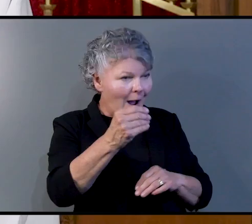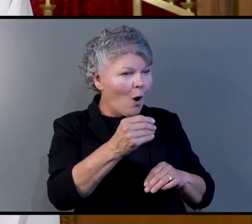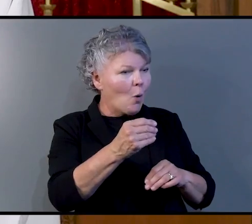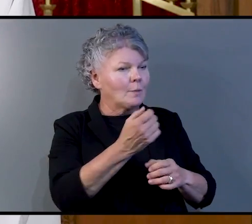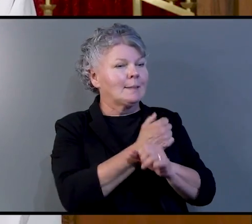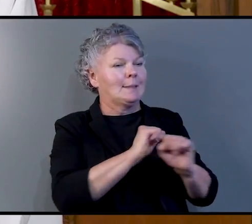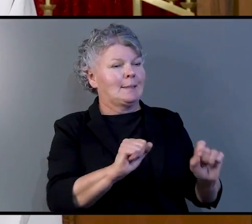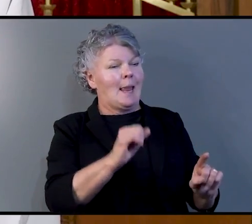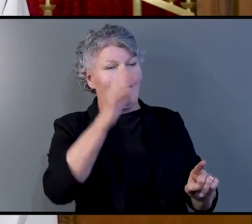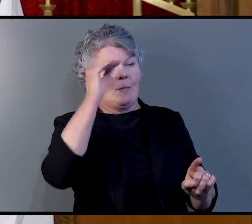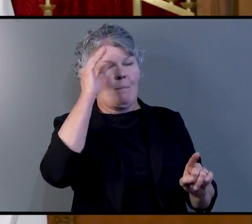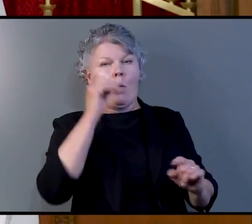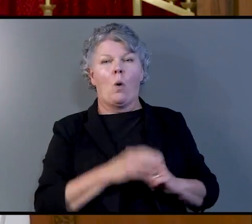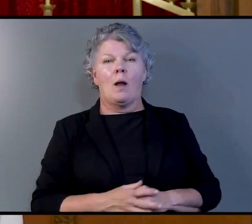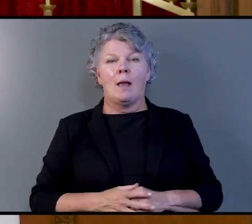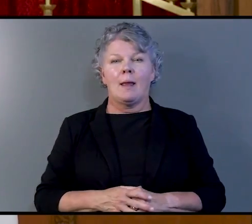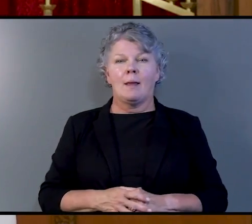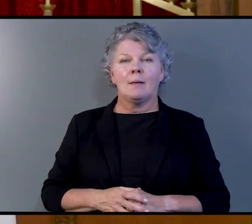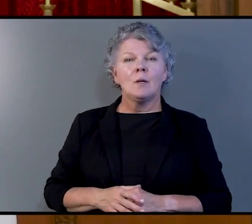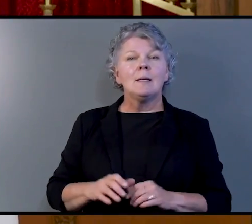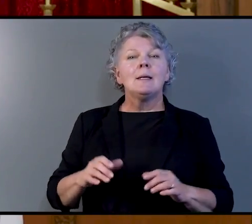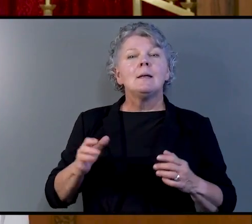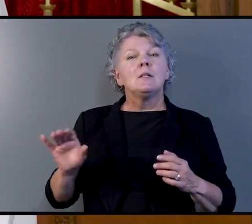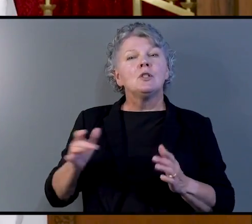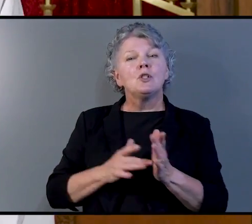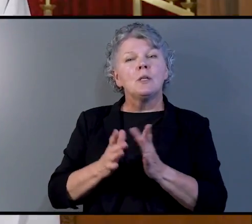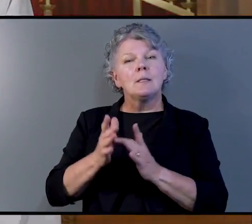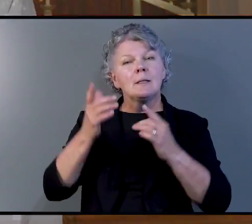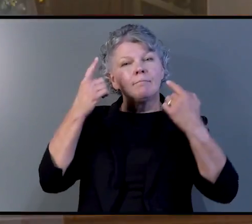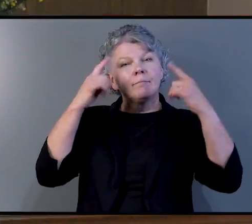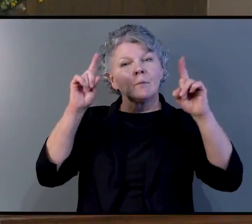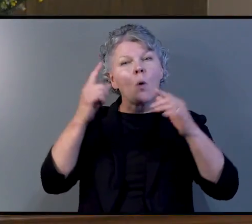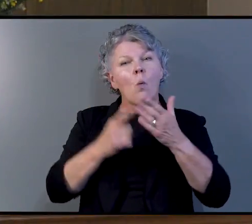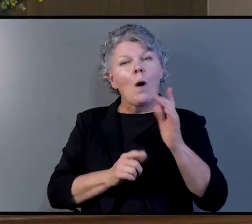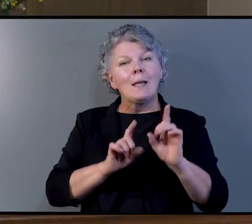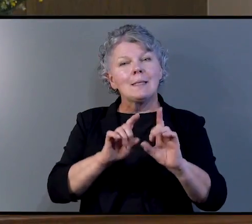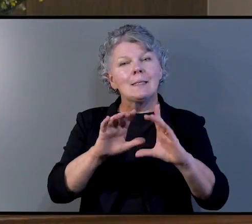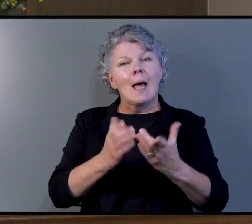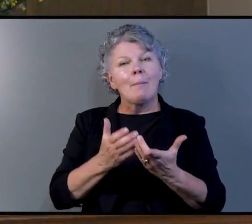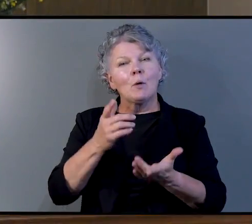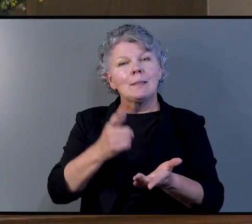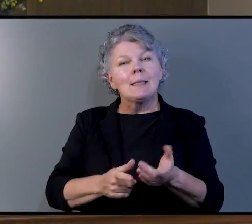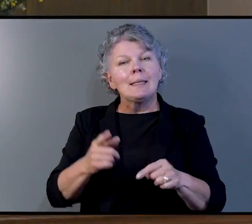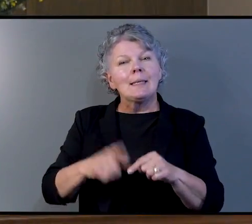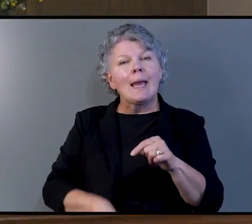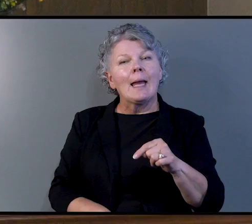man. Jesus does what his disciples could not. At the very end of the